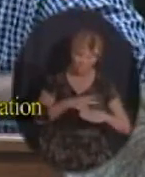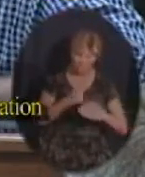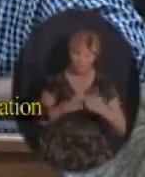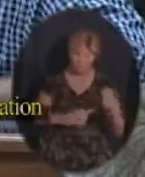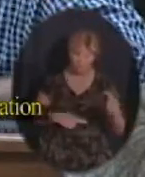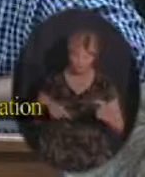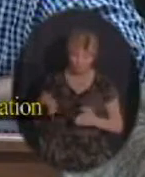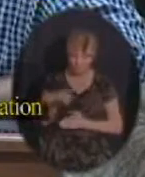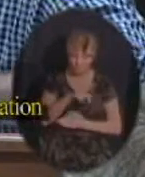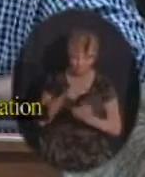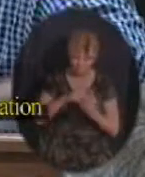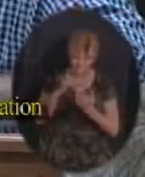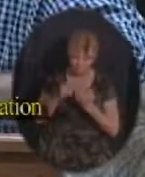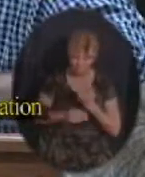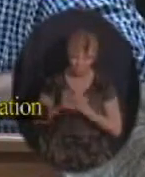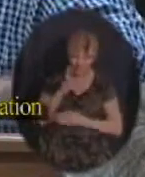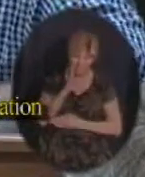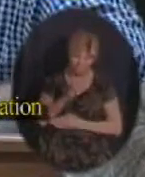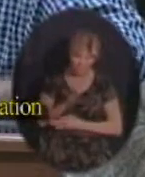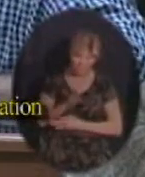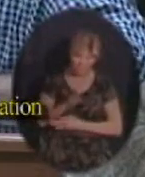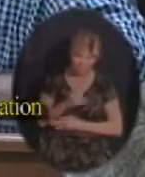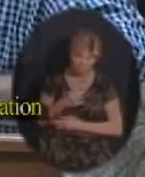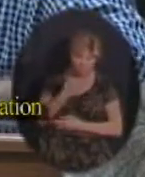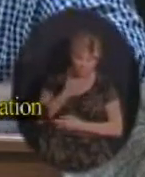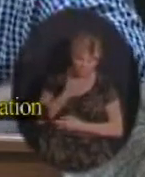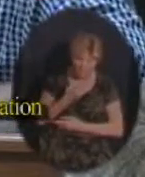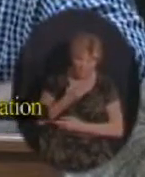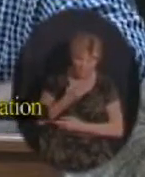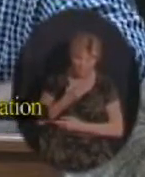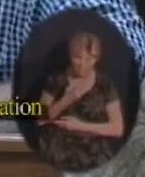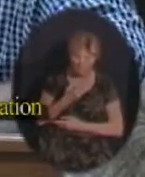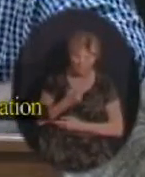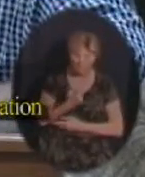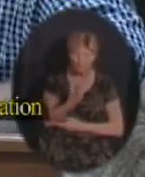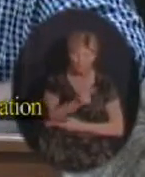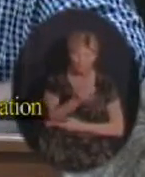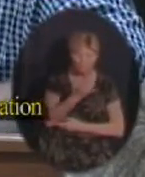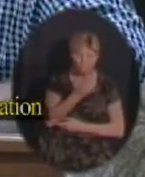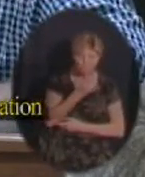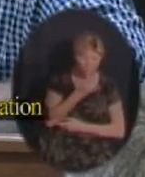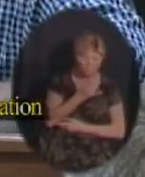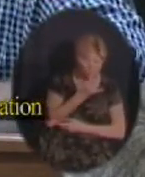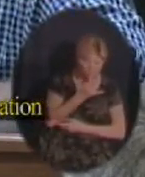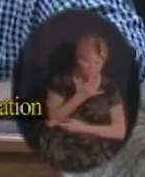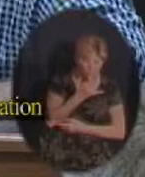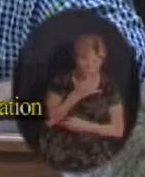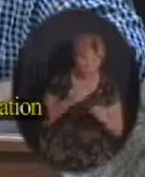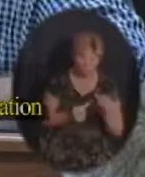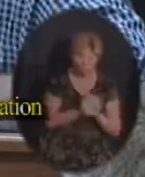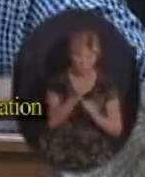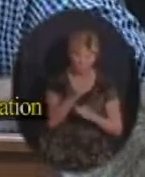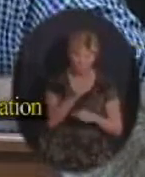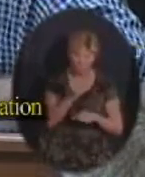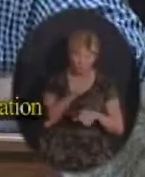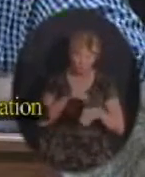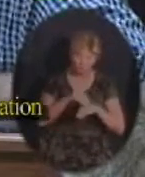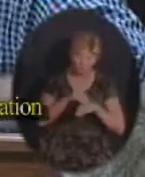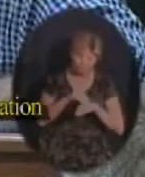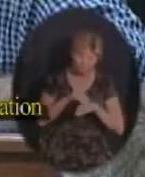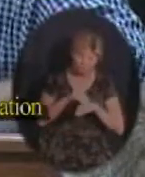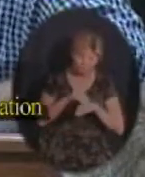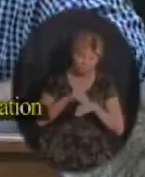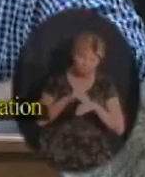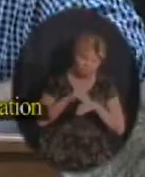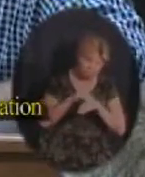we've talked about several times, obviously the preferred and most effective way to teach elementary language, or any,